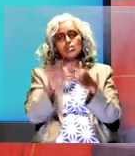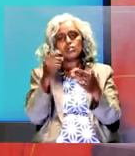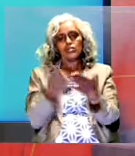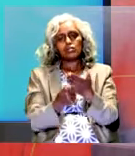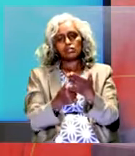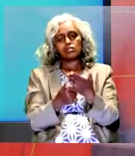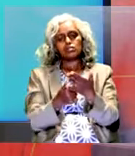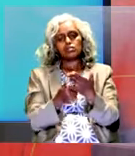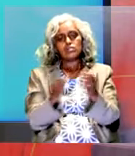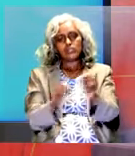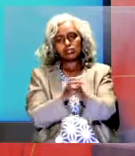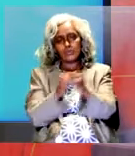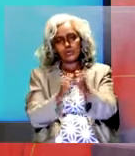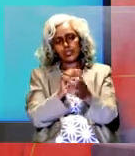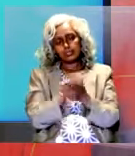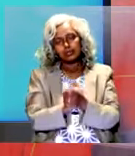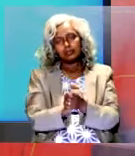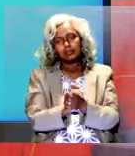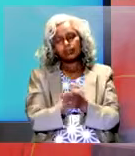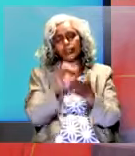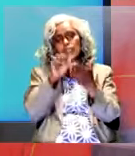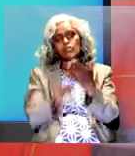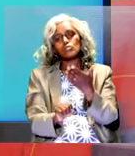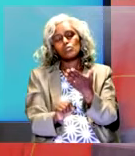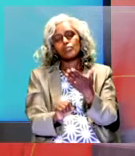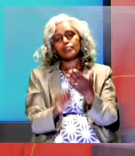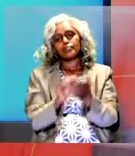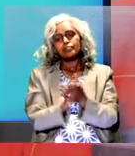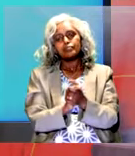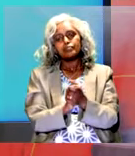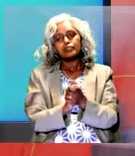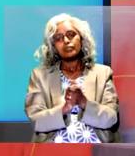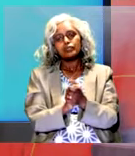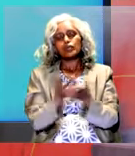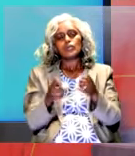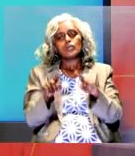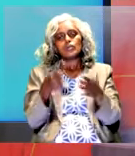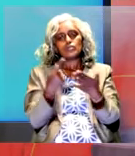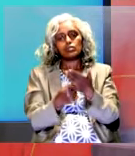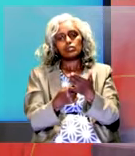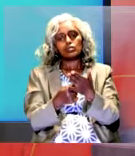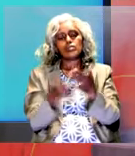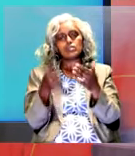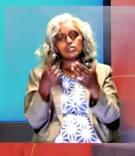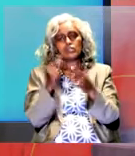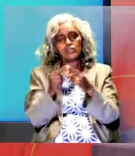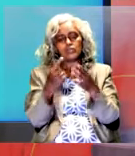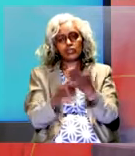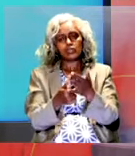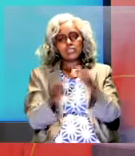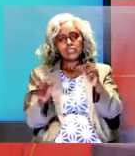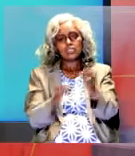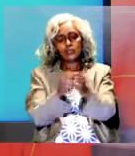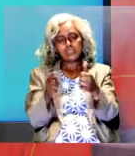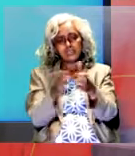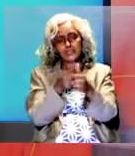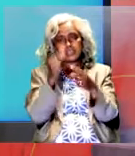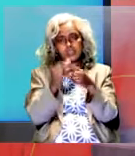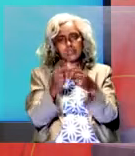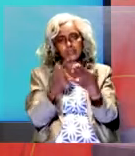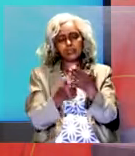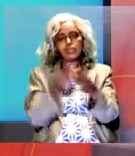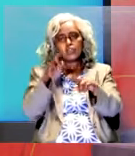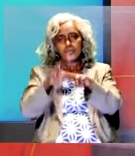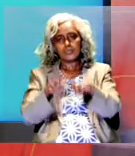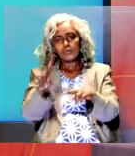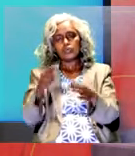of the terms of this sequence. So when you just list the terms of this sequence, the first term, when you put 1